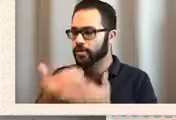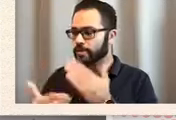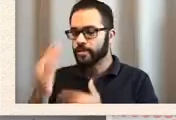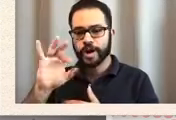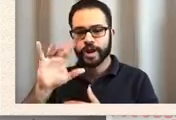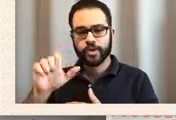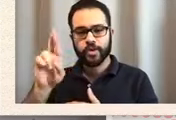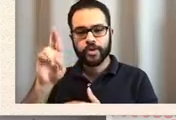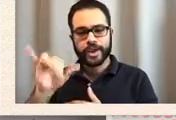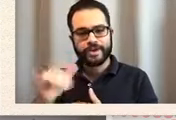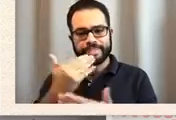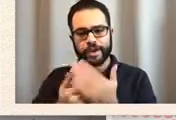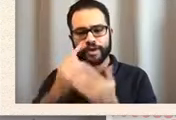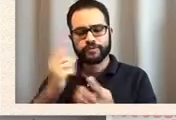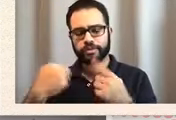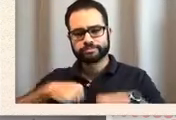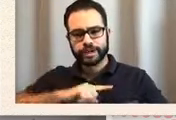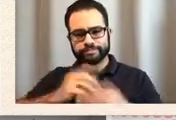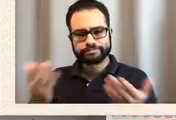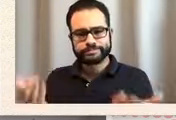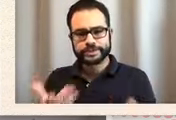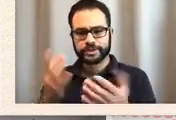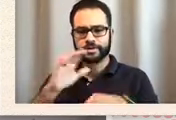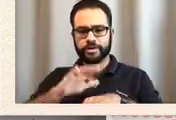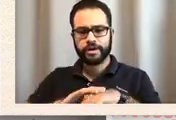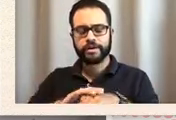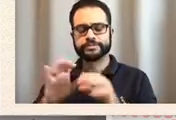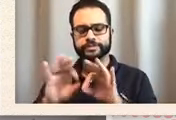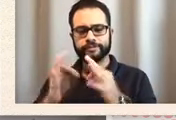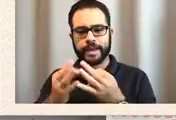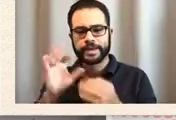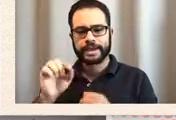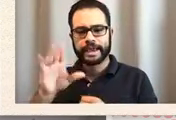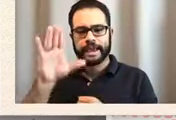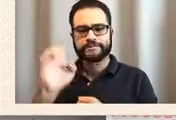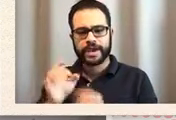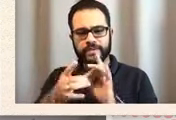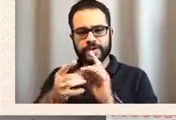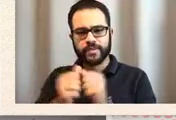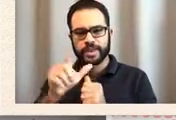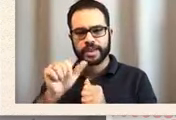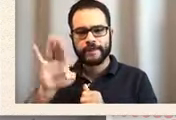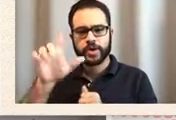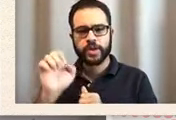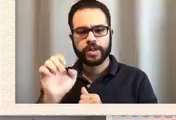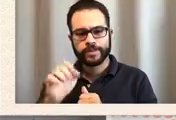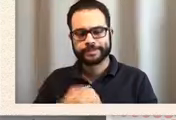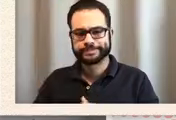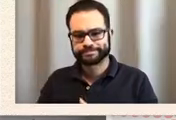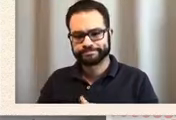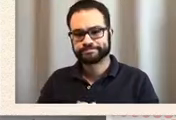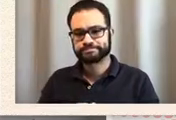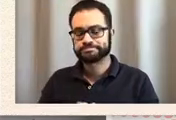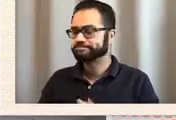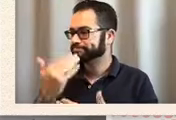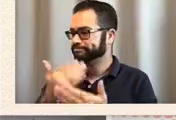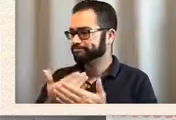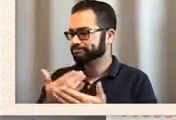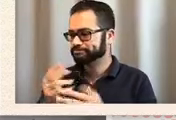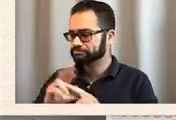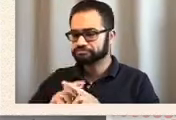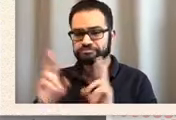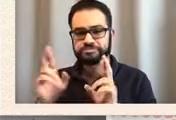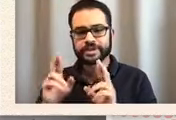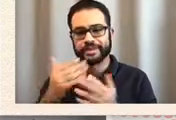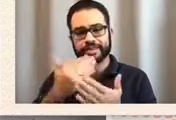Cafe presentation on Able accounts. Sure. Have at it, John. All right, wonderful. Well, thank you so